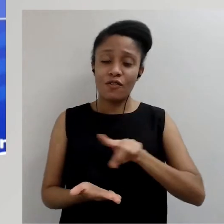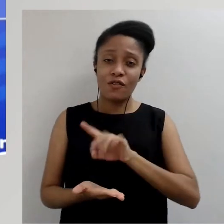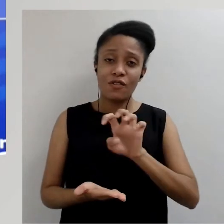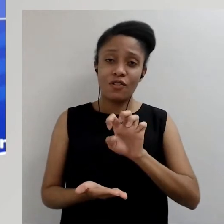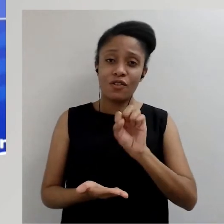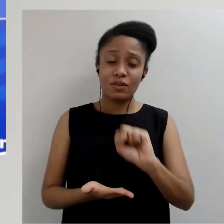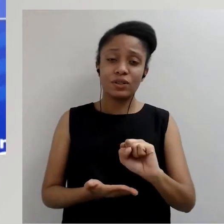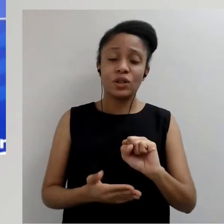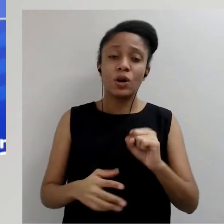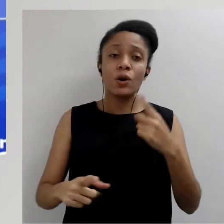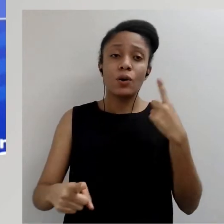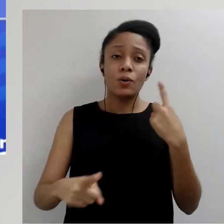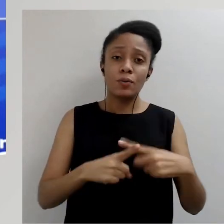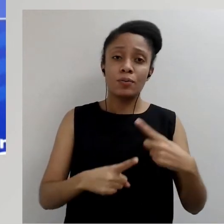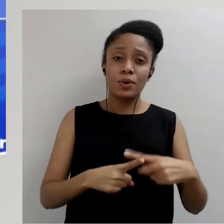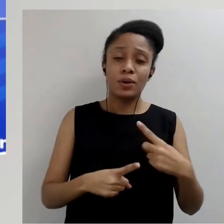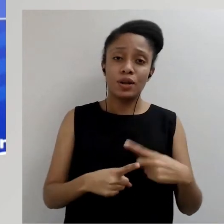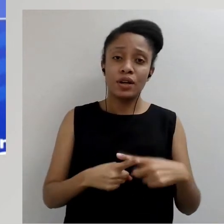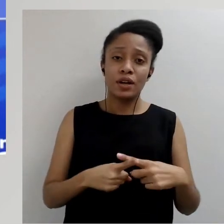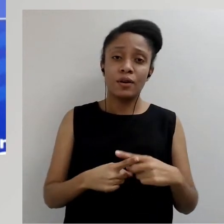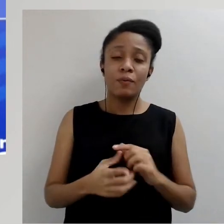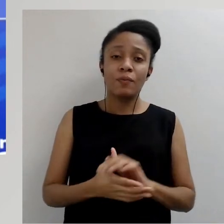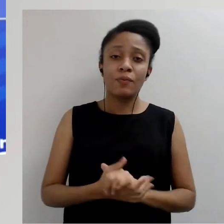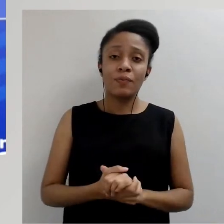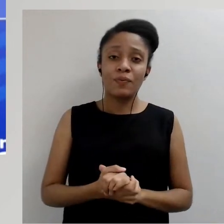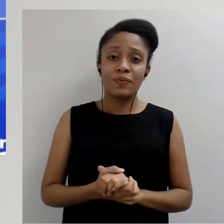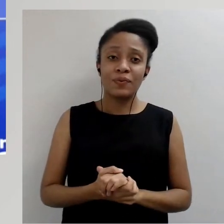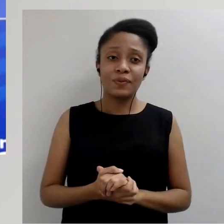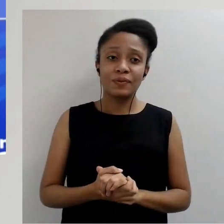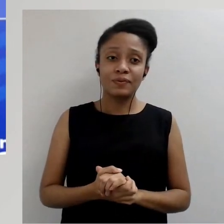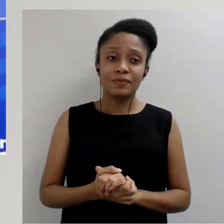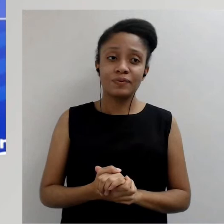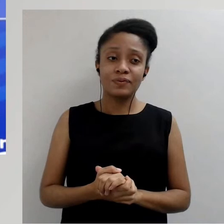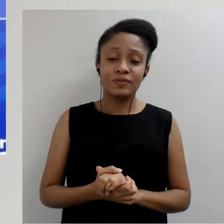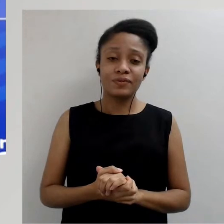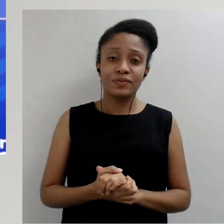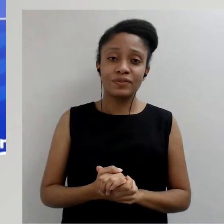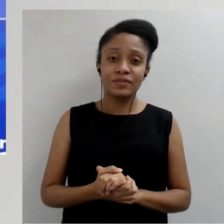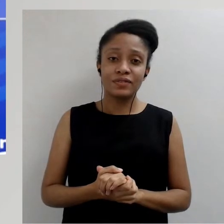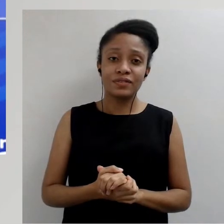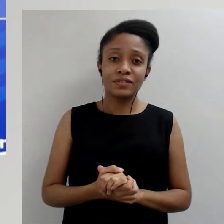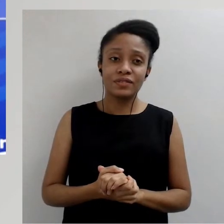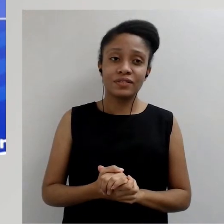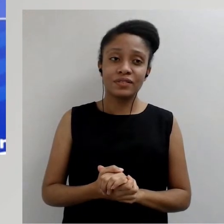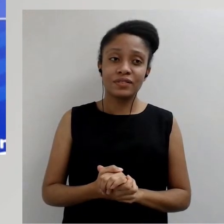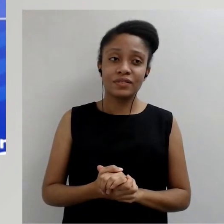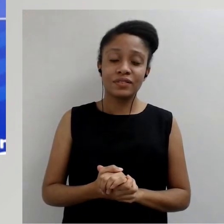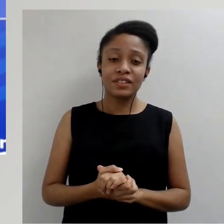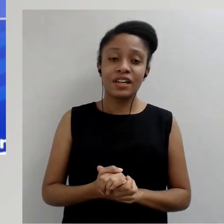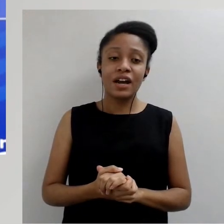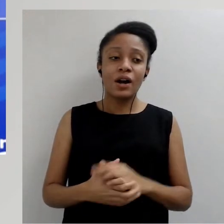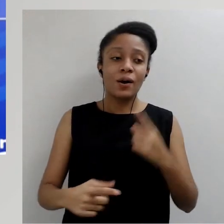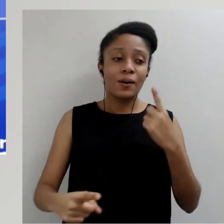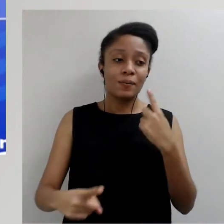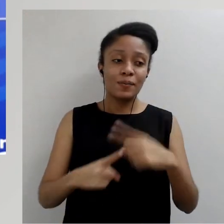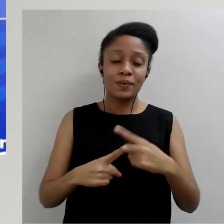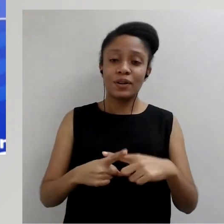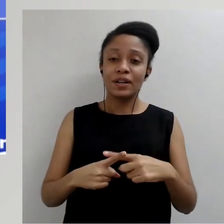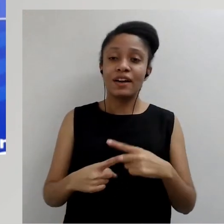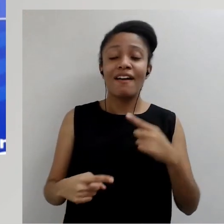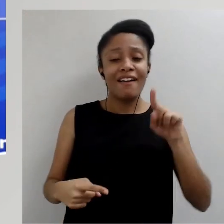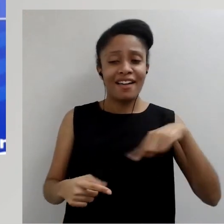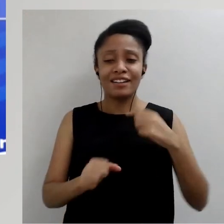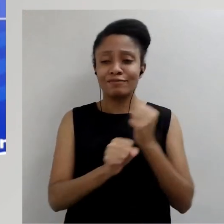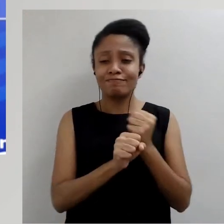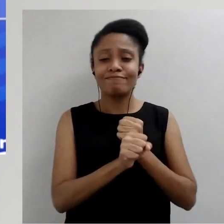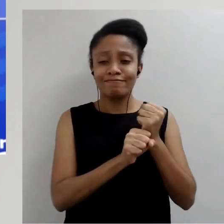And this is very much in this sense that I think Cristhine will also have that in her printing house because